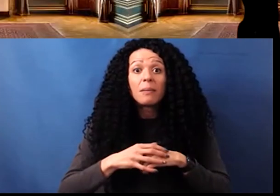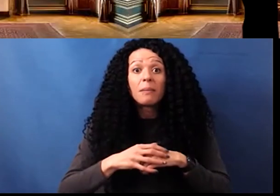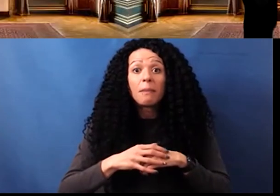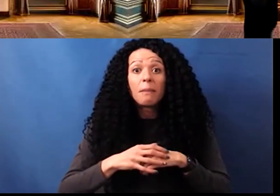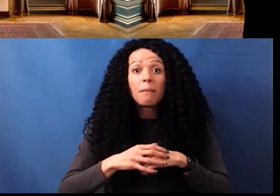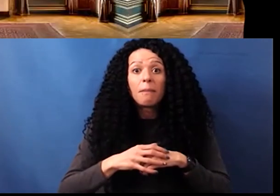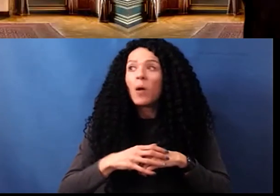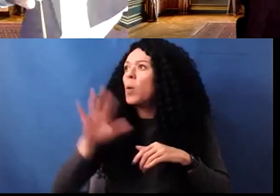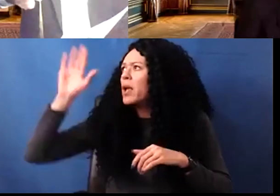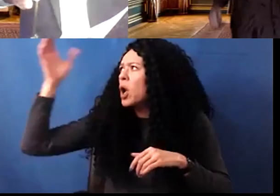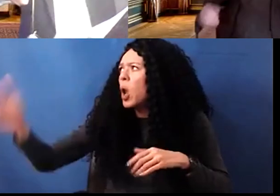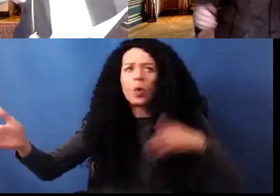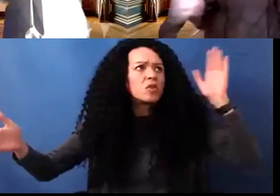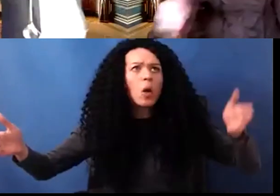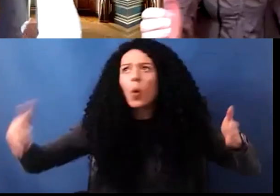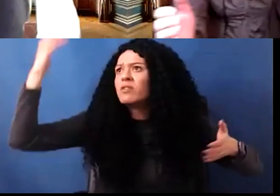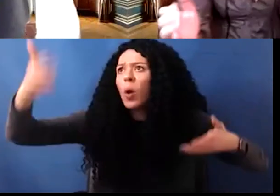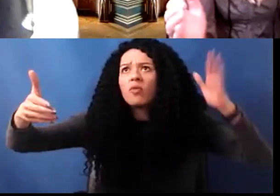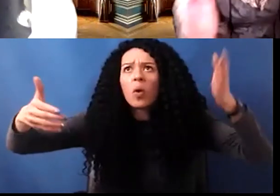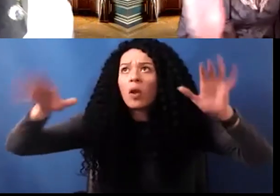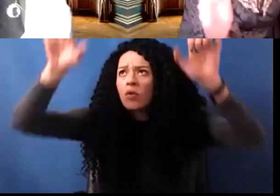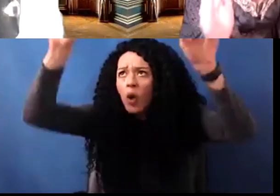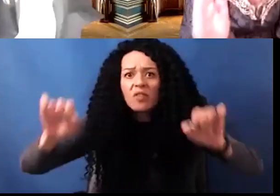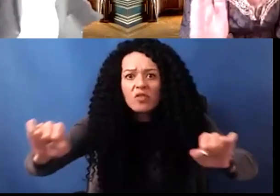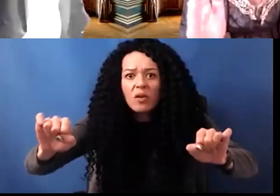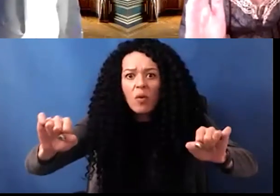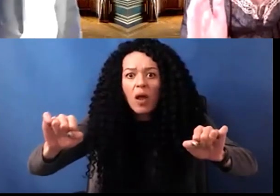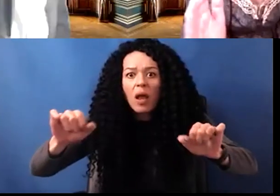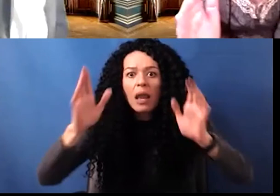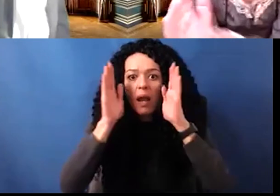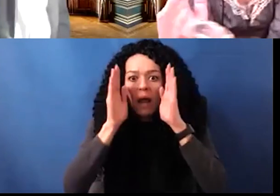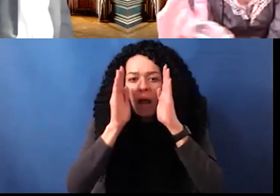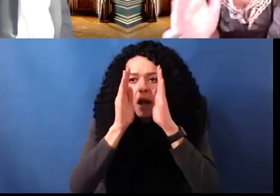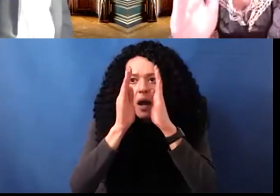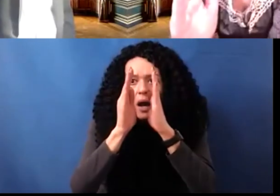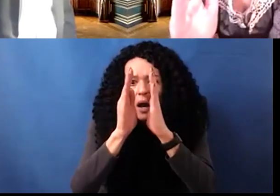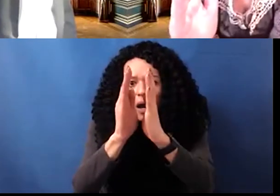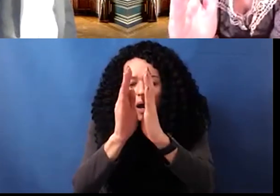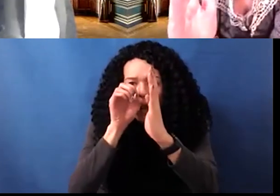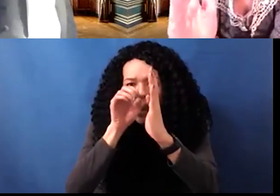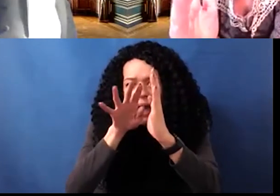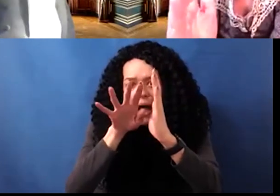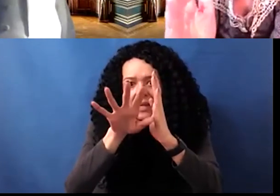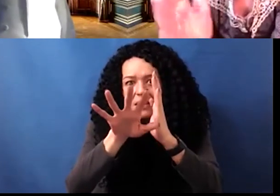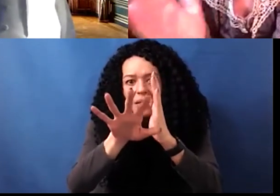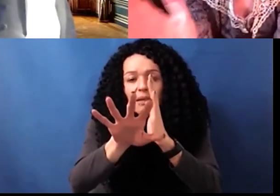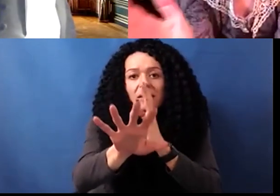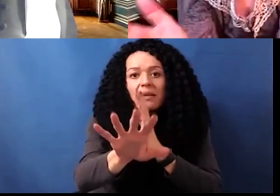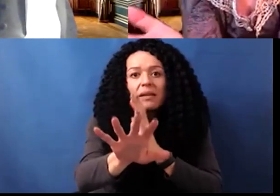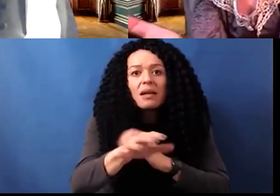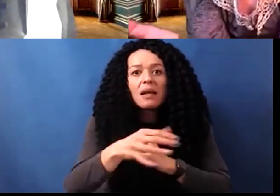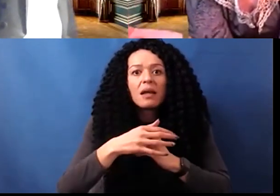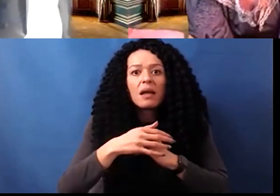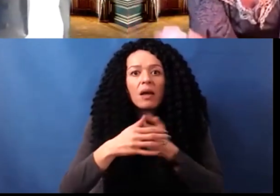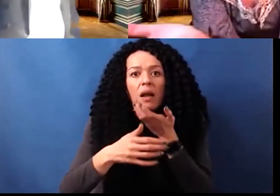closing the window shutters so as to leave only a narrow line of light. He put